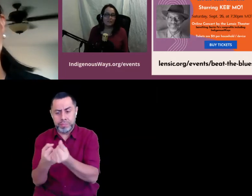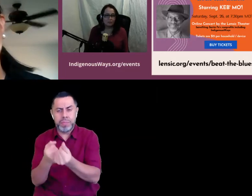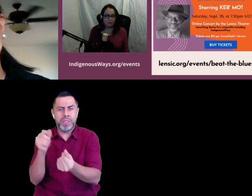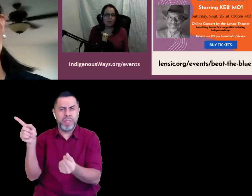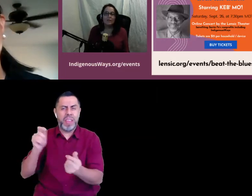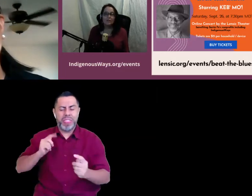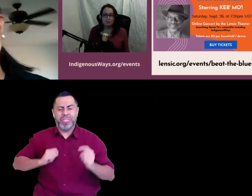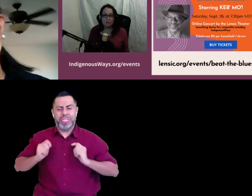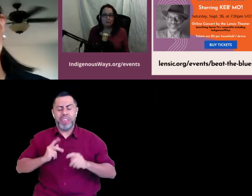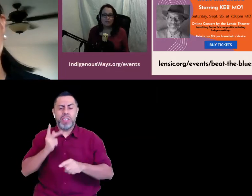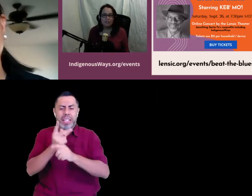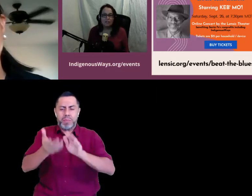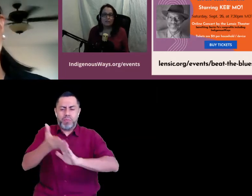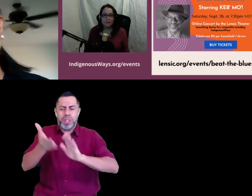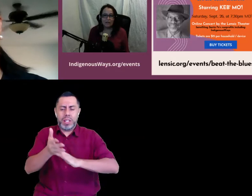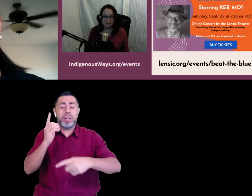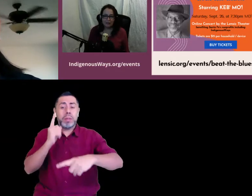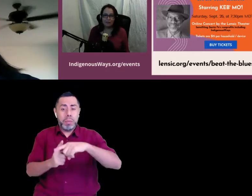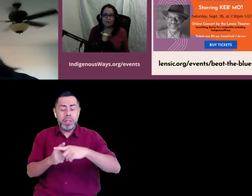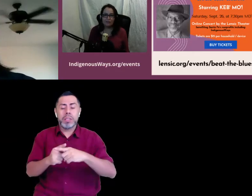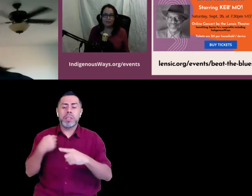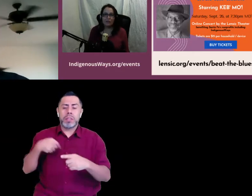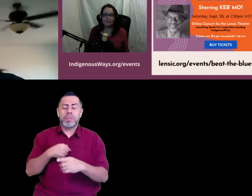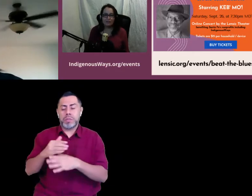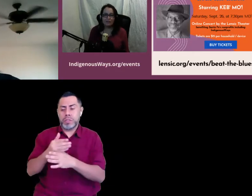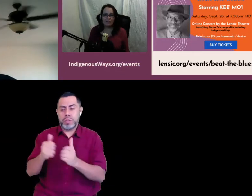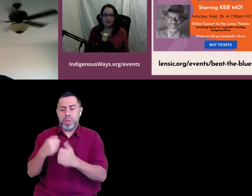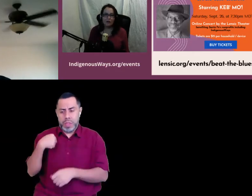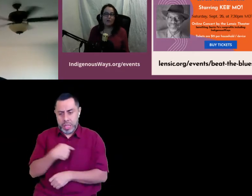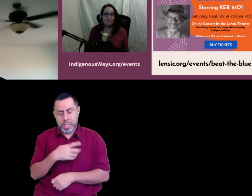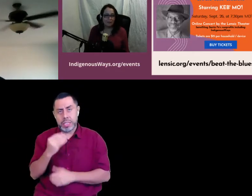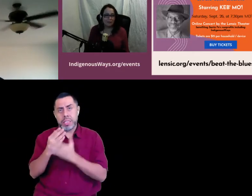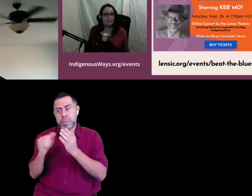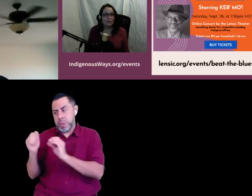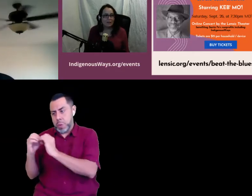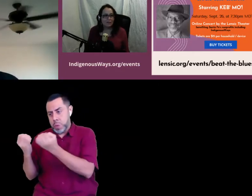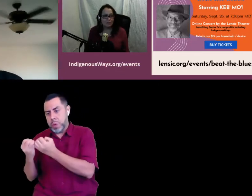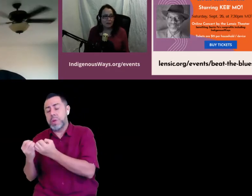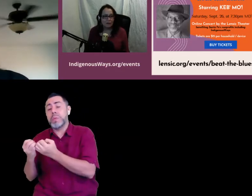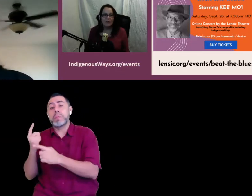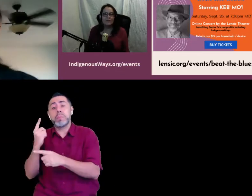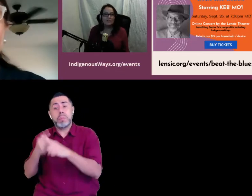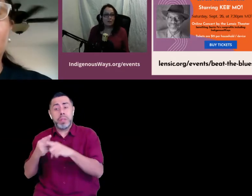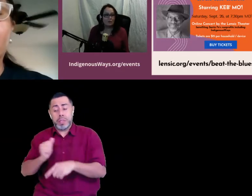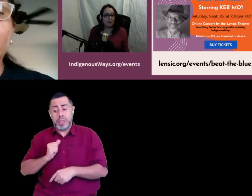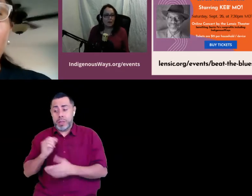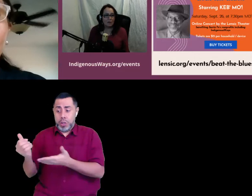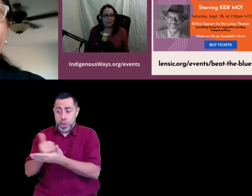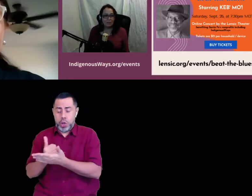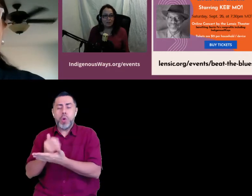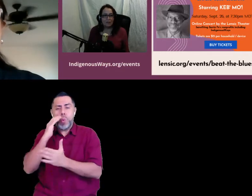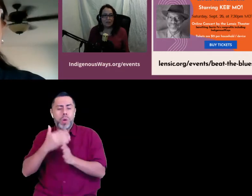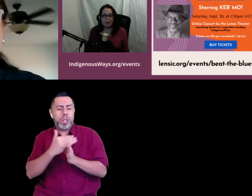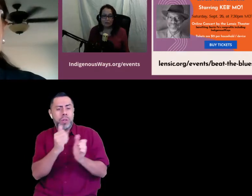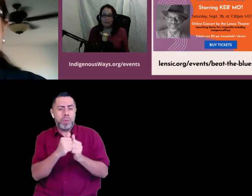and will contribute proceeds from that fundraising concert to our Black Mesa run as well. So our